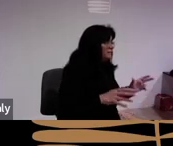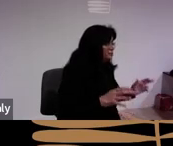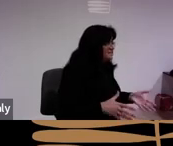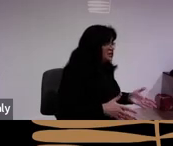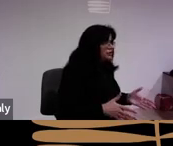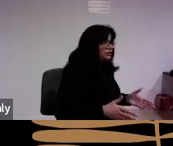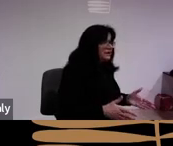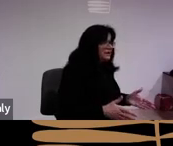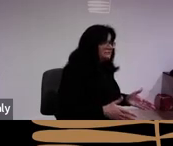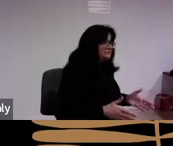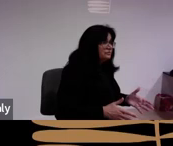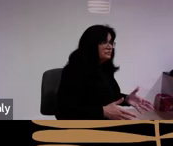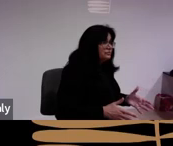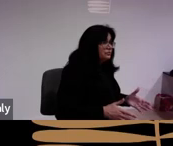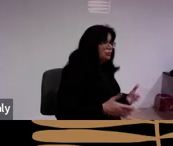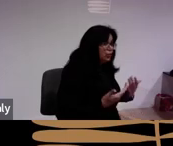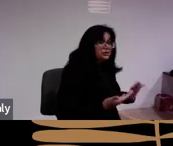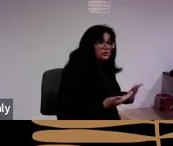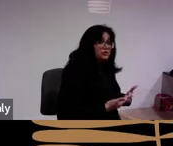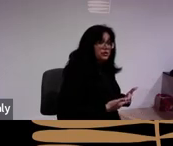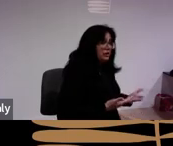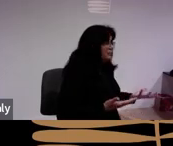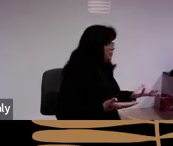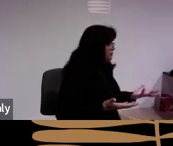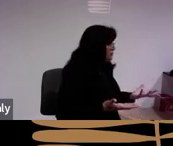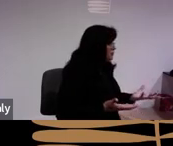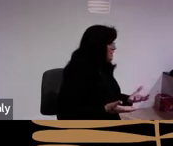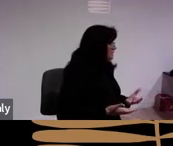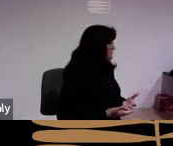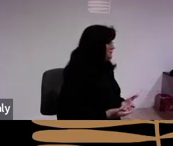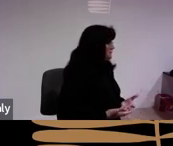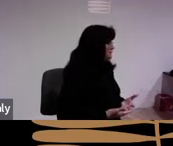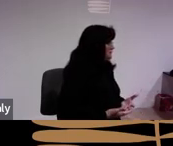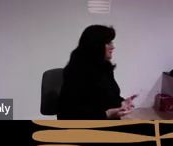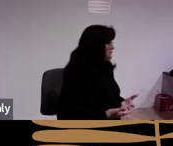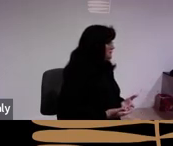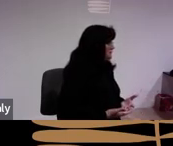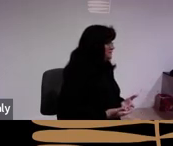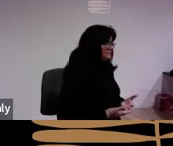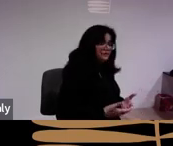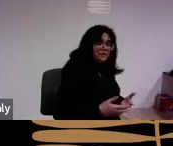understanding this country, which I believe we all love.